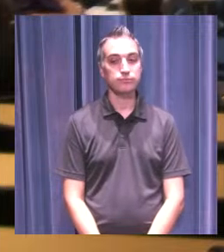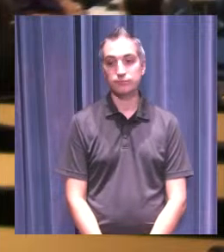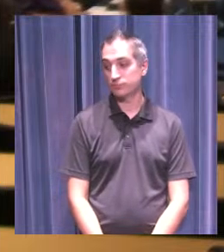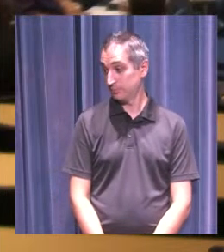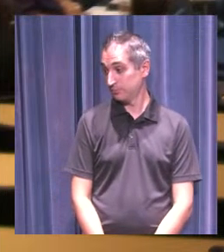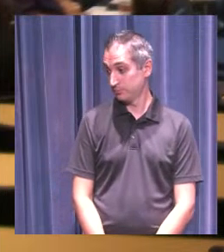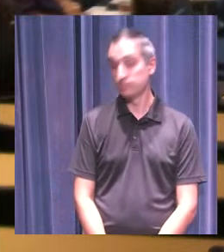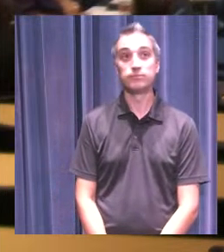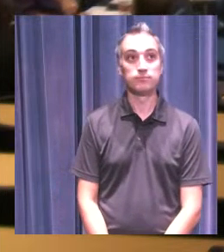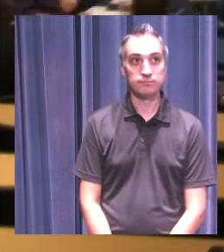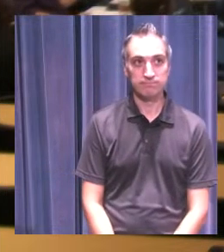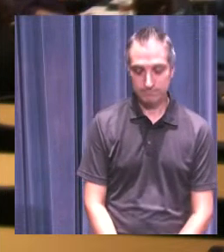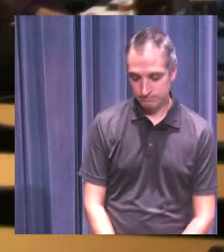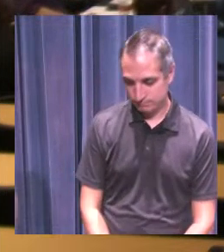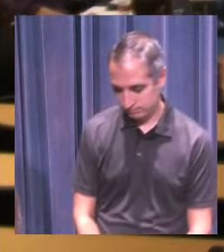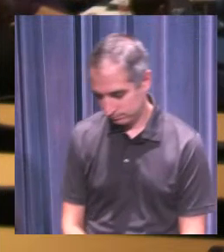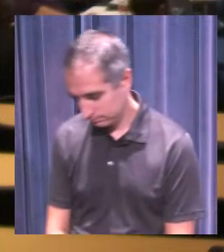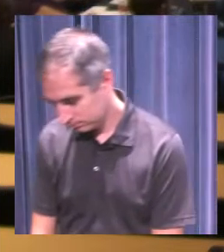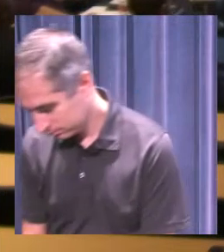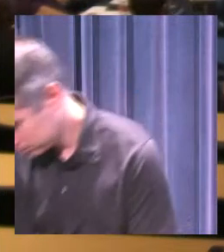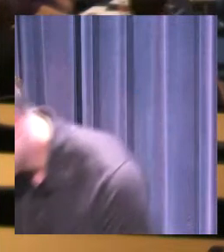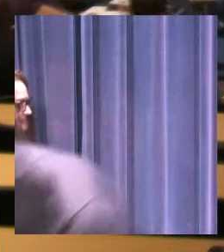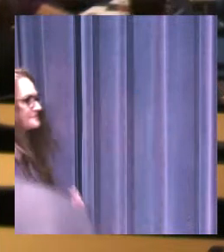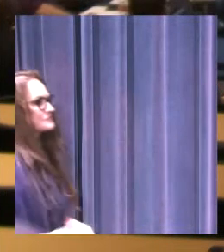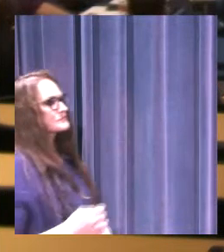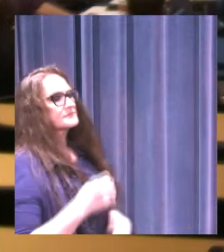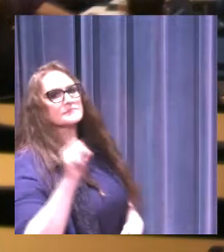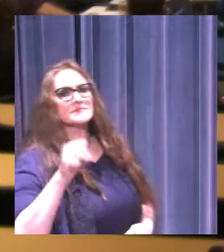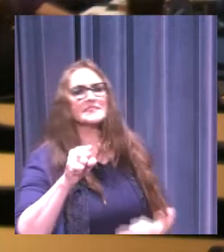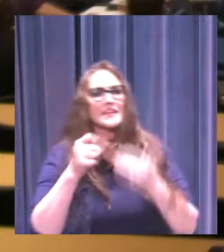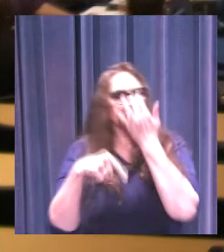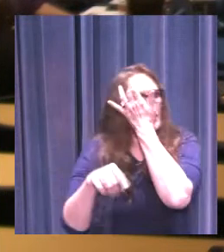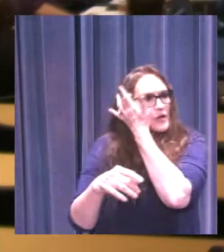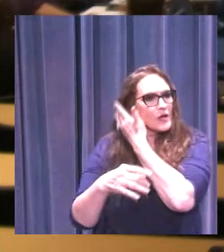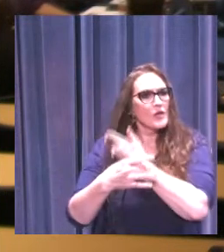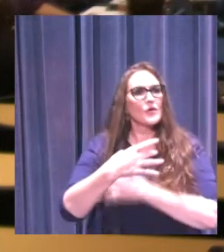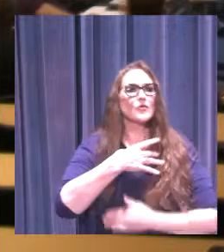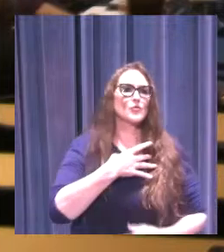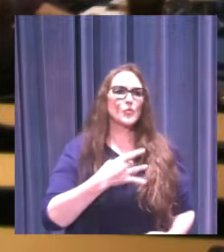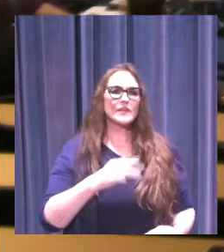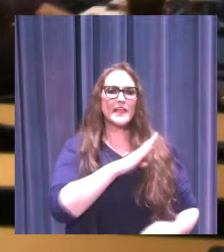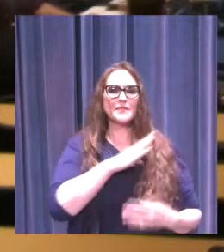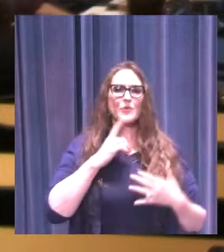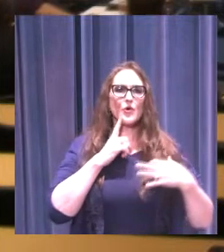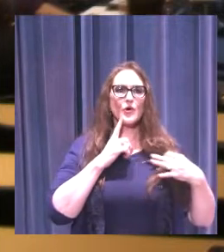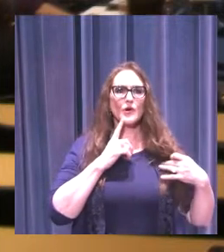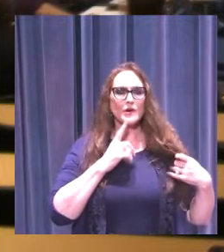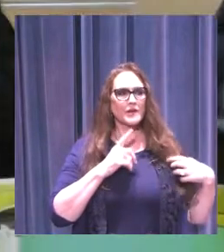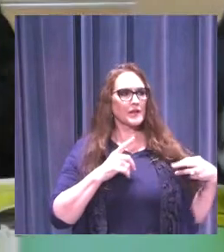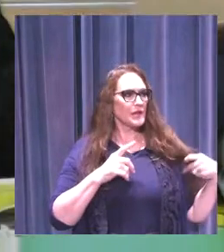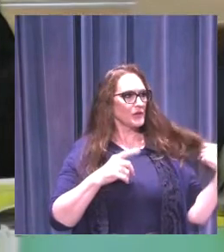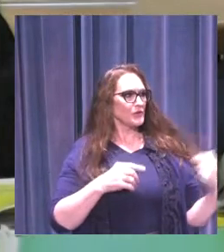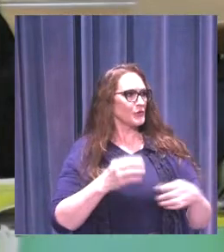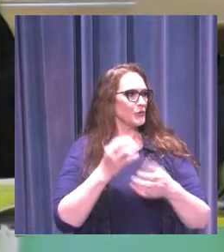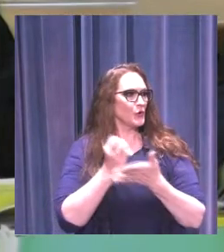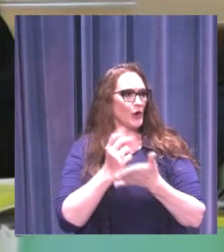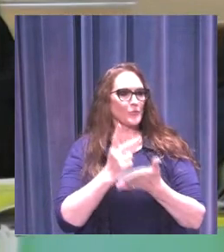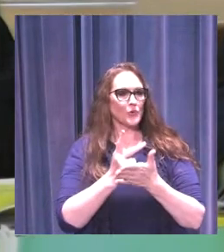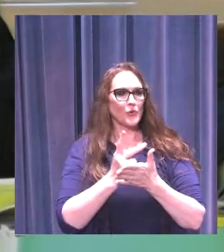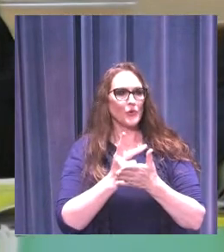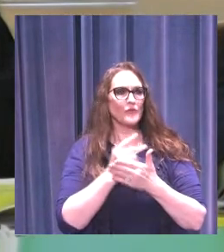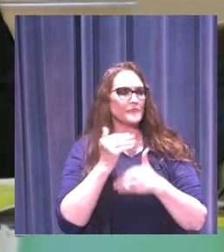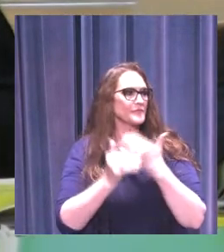Yes, Mr. Chair. We'd like the board to approve the promulgation of